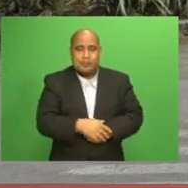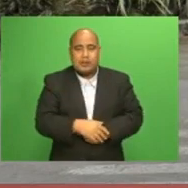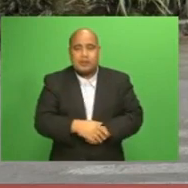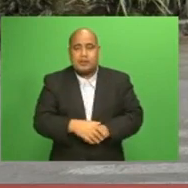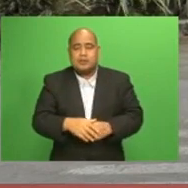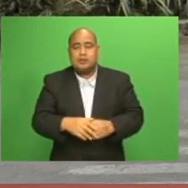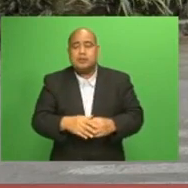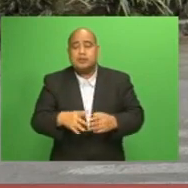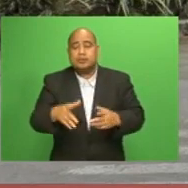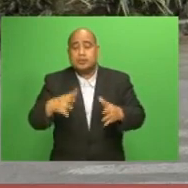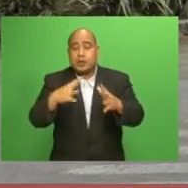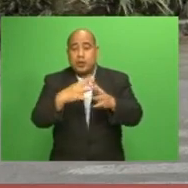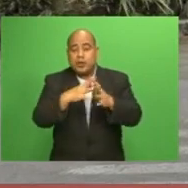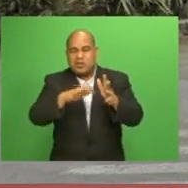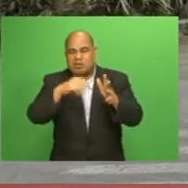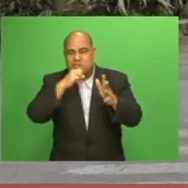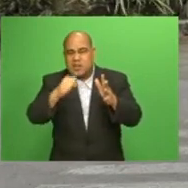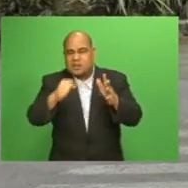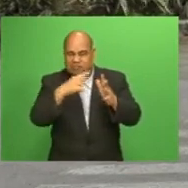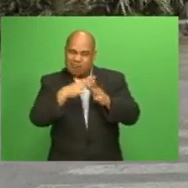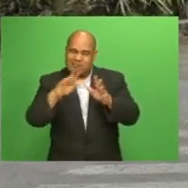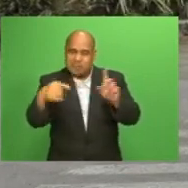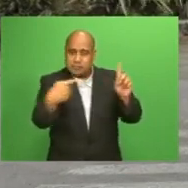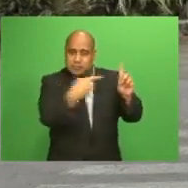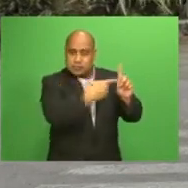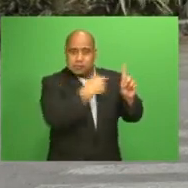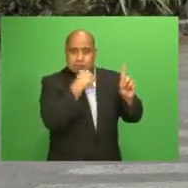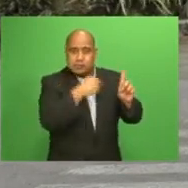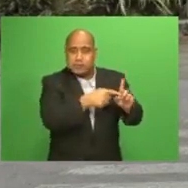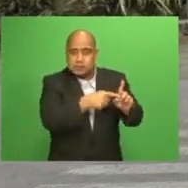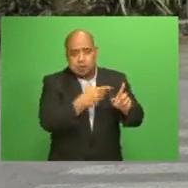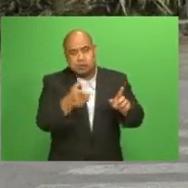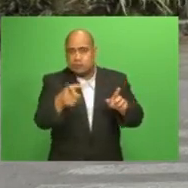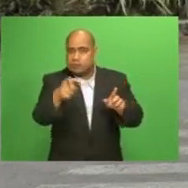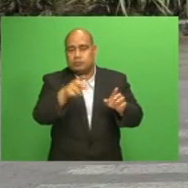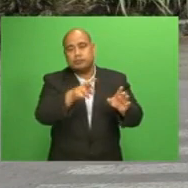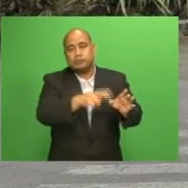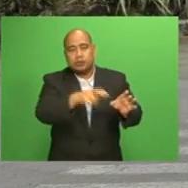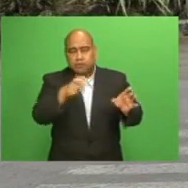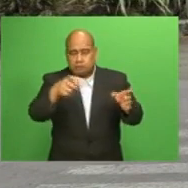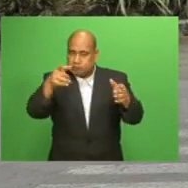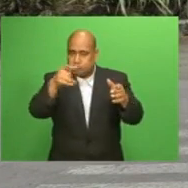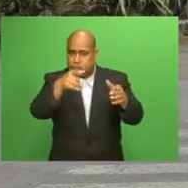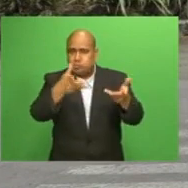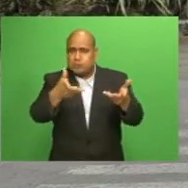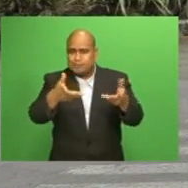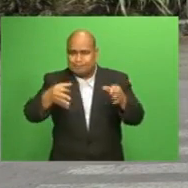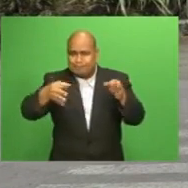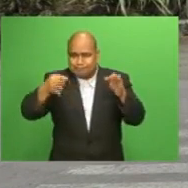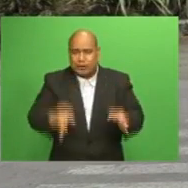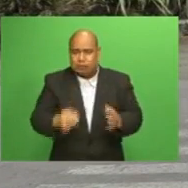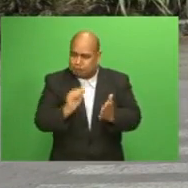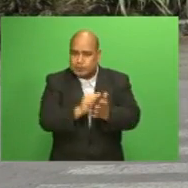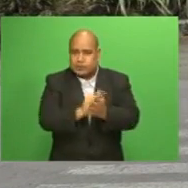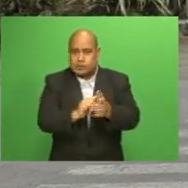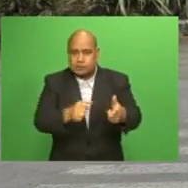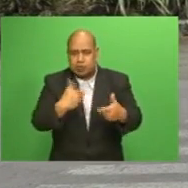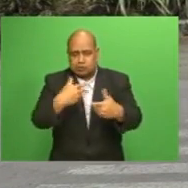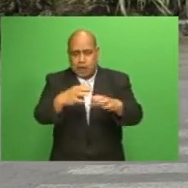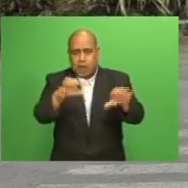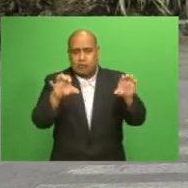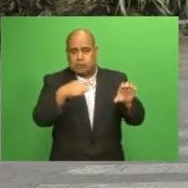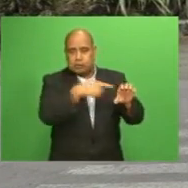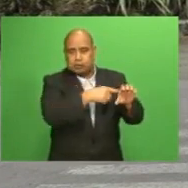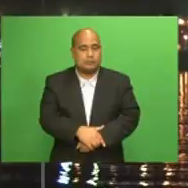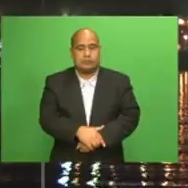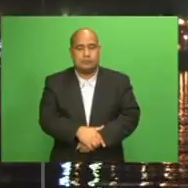has reiterated that he will only step down from the position if the decision is made by majority of the USP Council. Lena Rees,